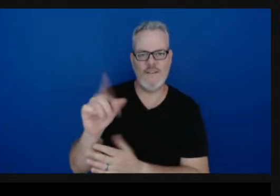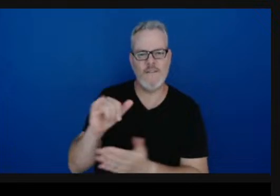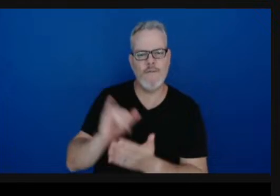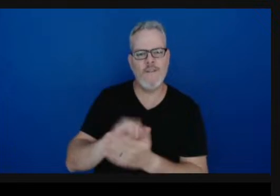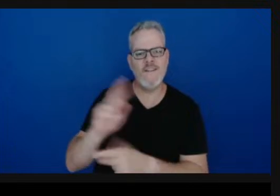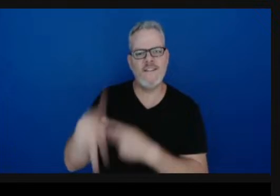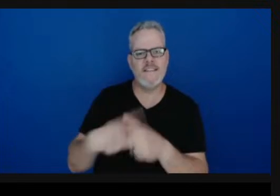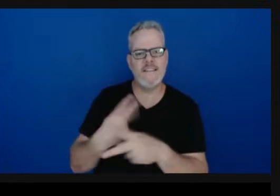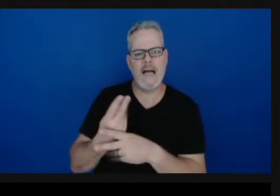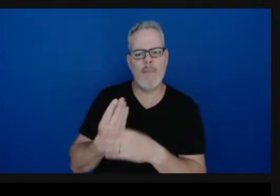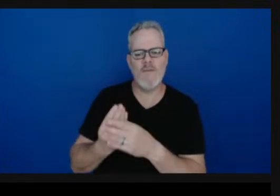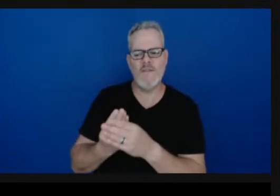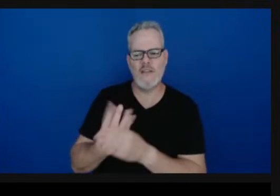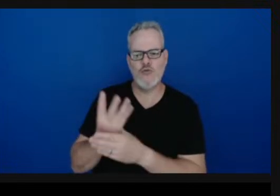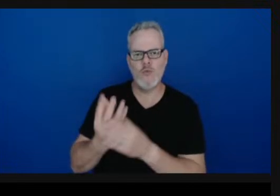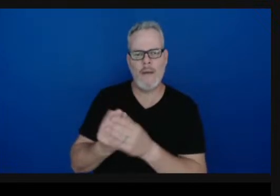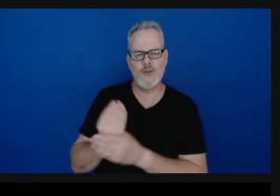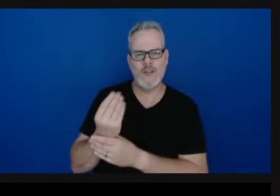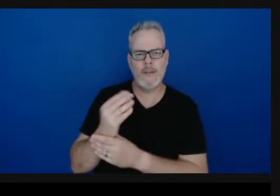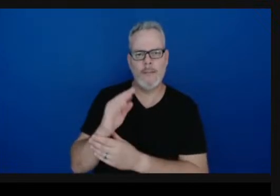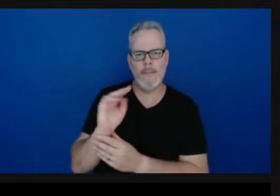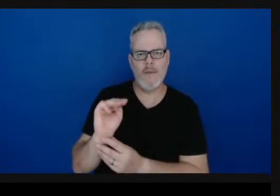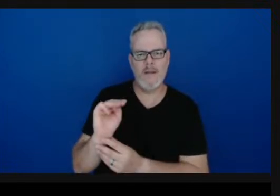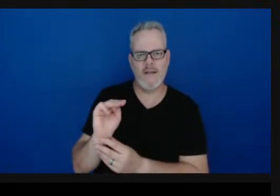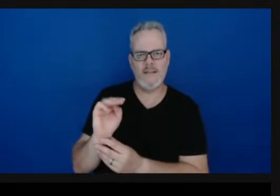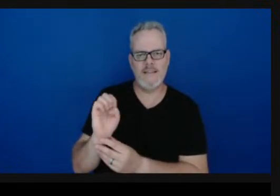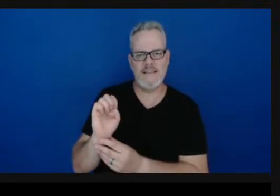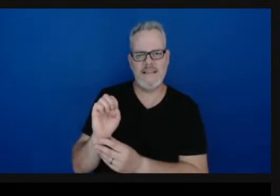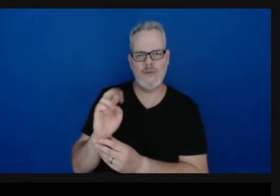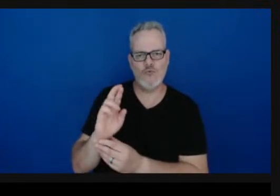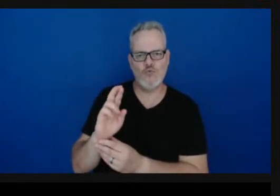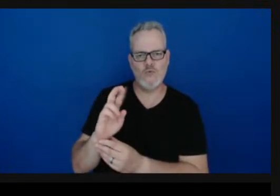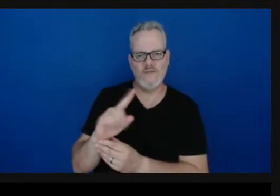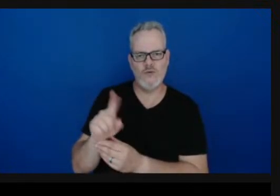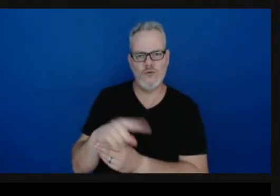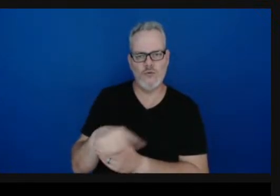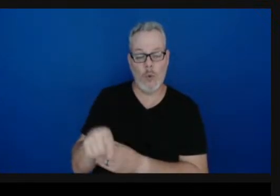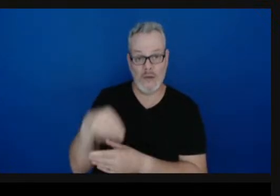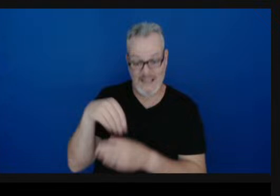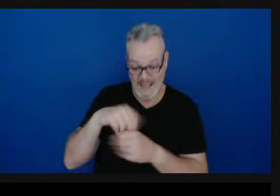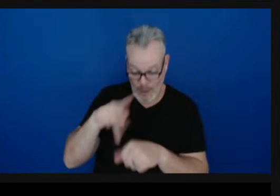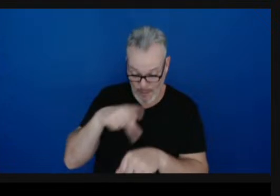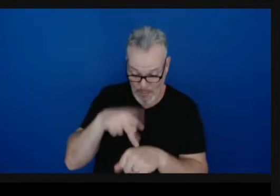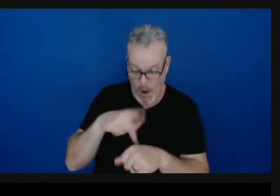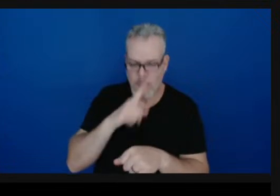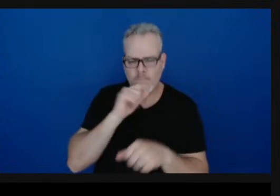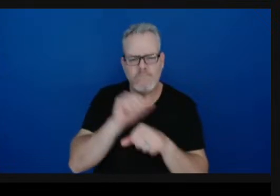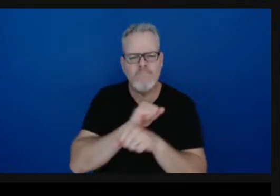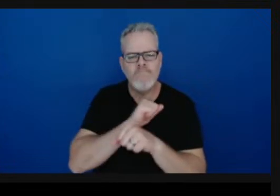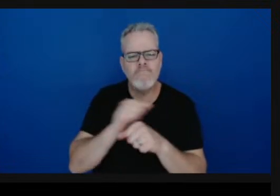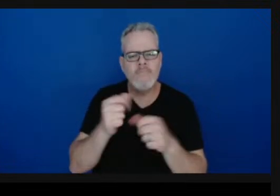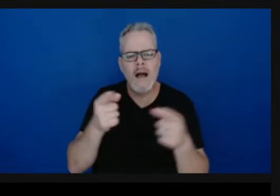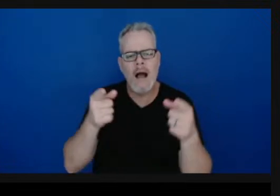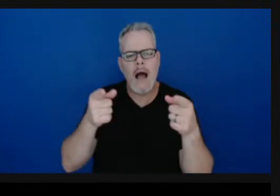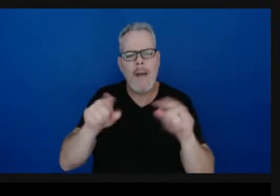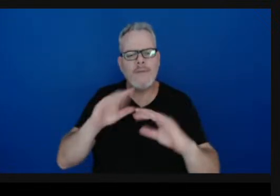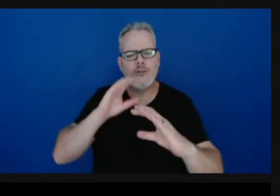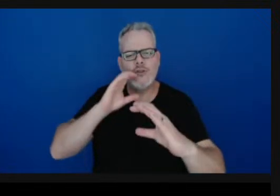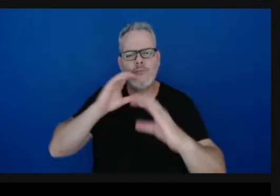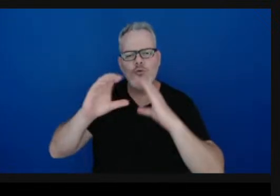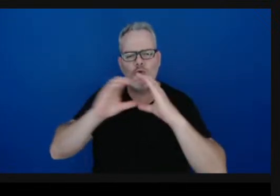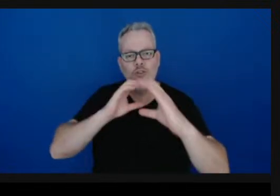eruption, Middle East rift in the park, what really happens, like in terms of communication? It's like mostly top